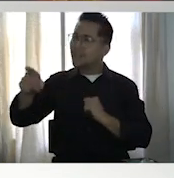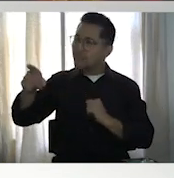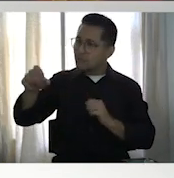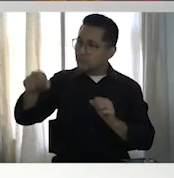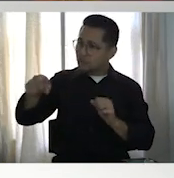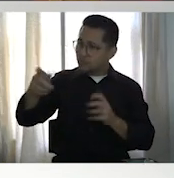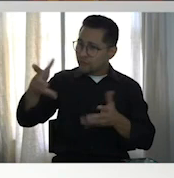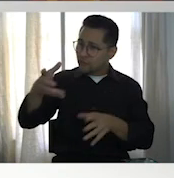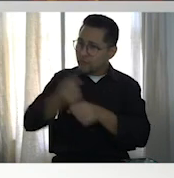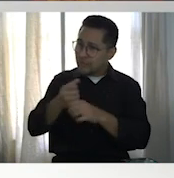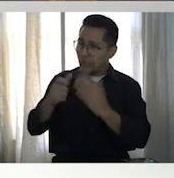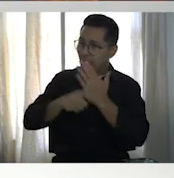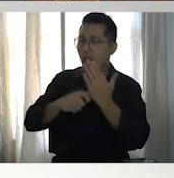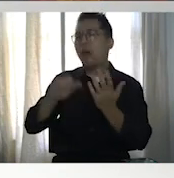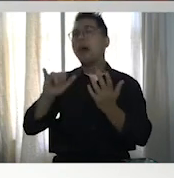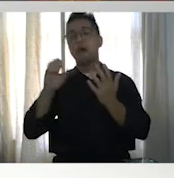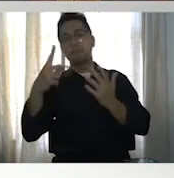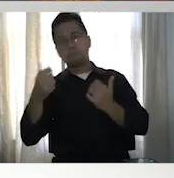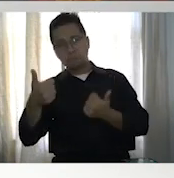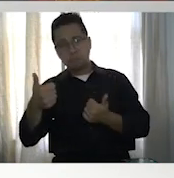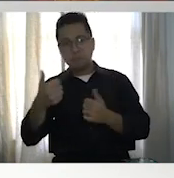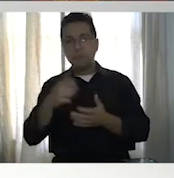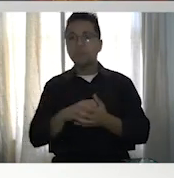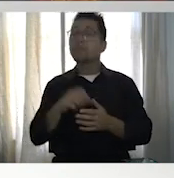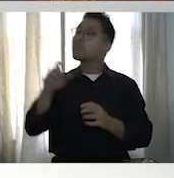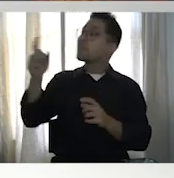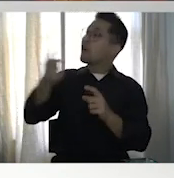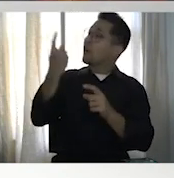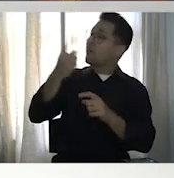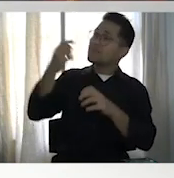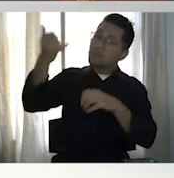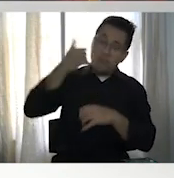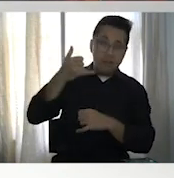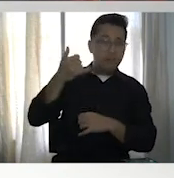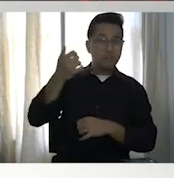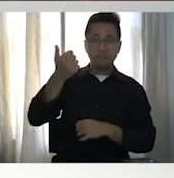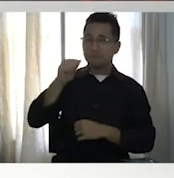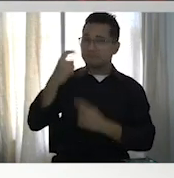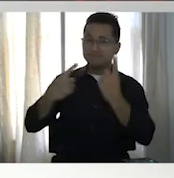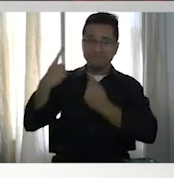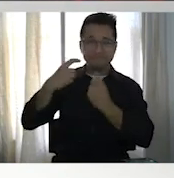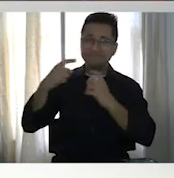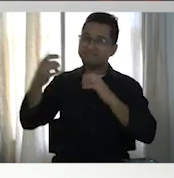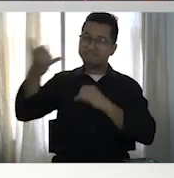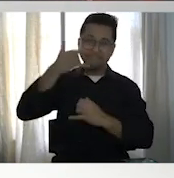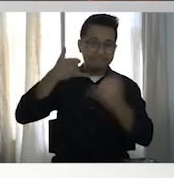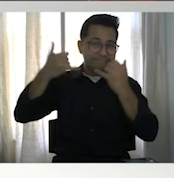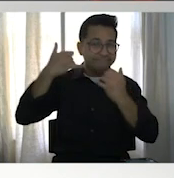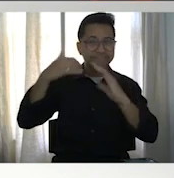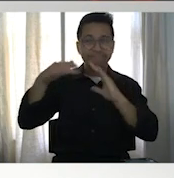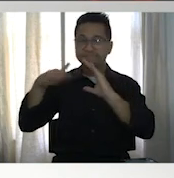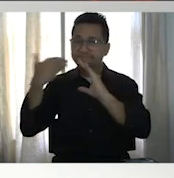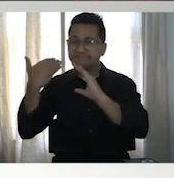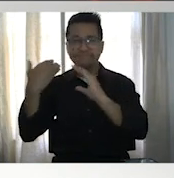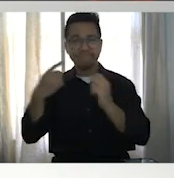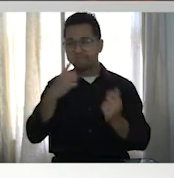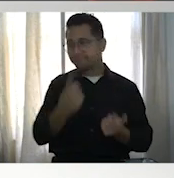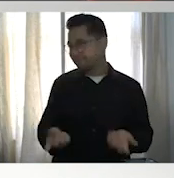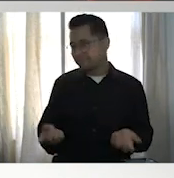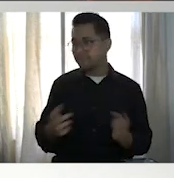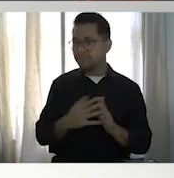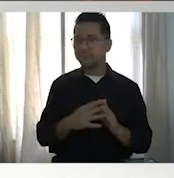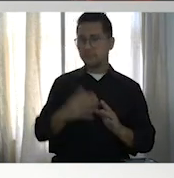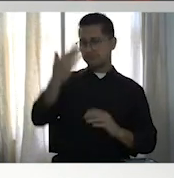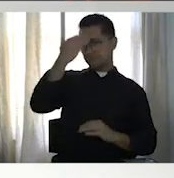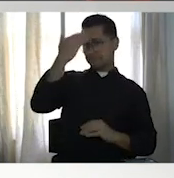handout? Yes. Oh, okay, Yes, good. I mean, you can always call if you have questions. Call us, email us. I mean, Right. we